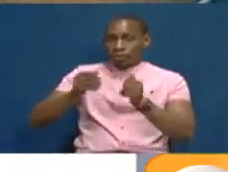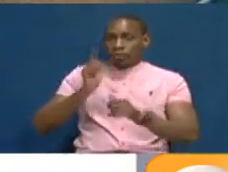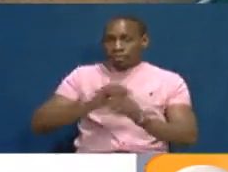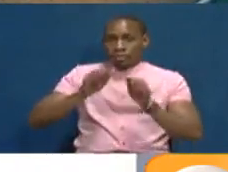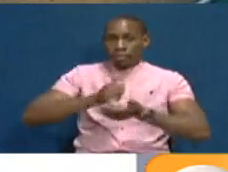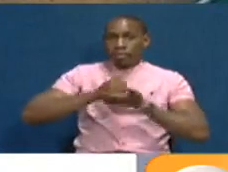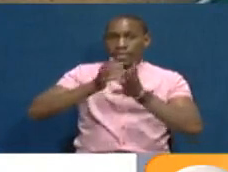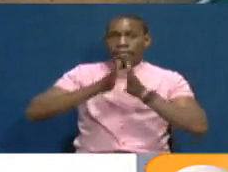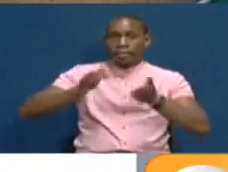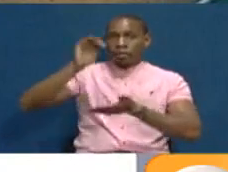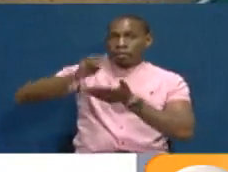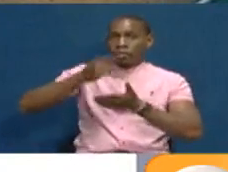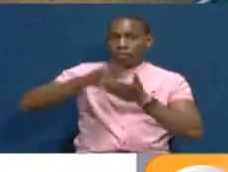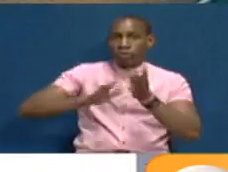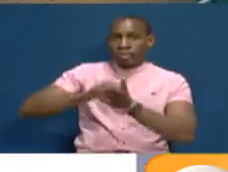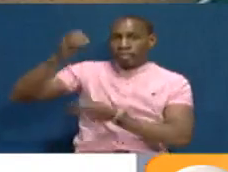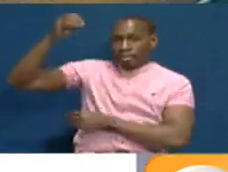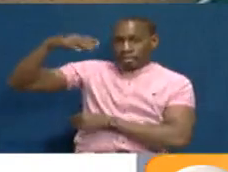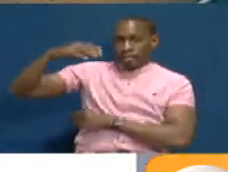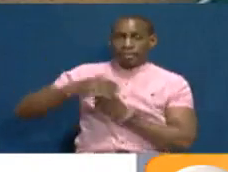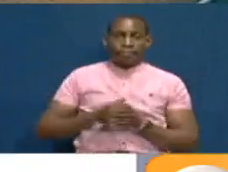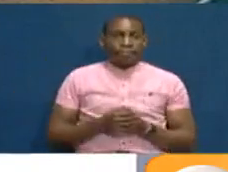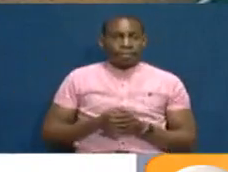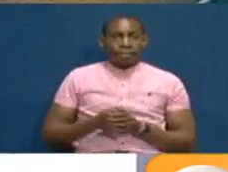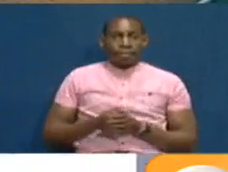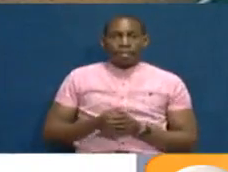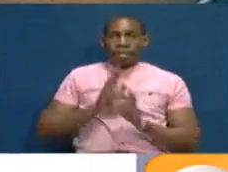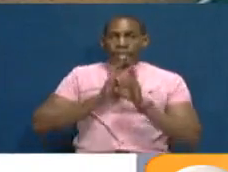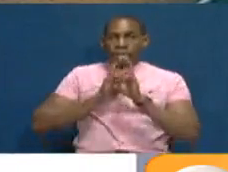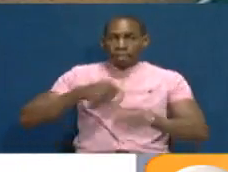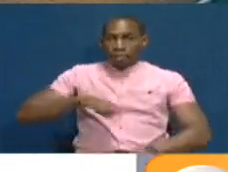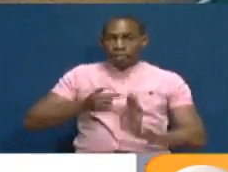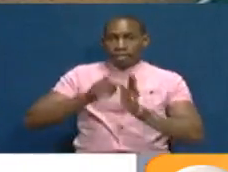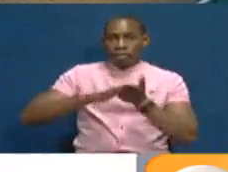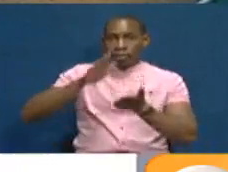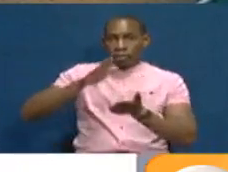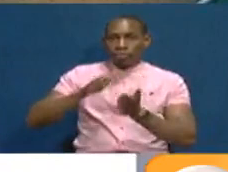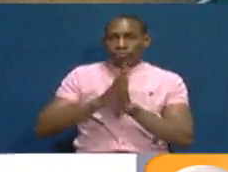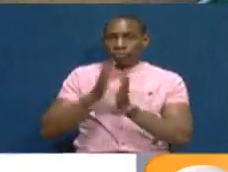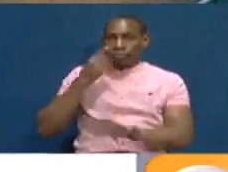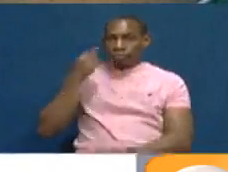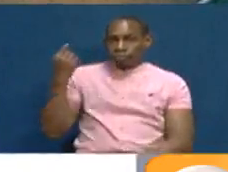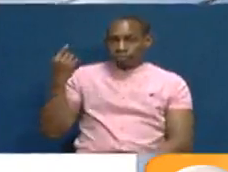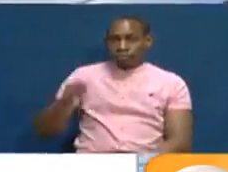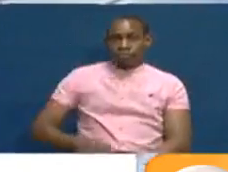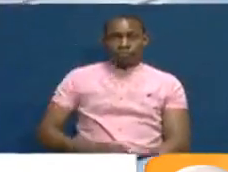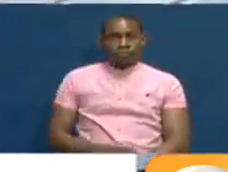a long way in reducing the cost of electricity in the country. Faisal Ahmed has more on this story.